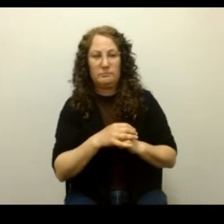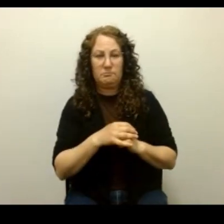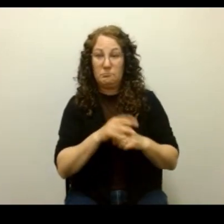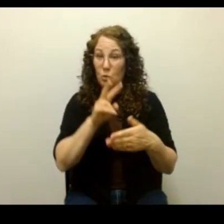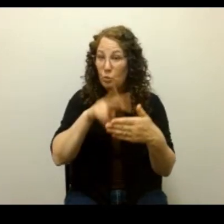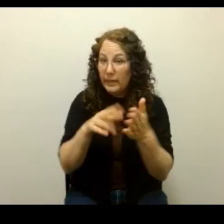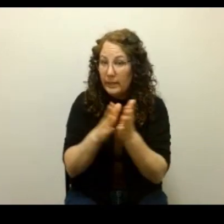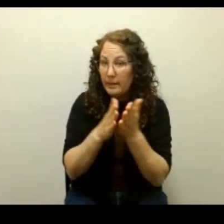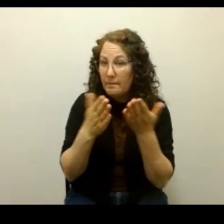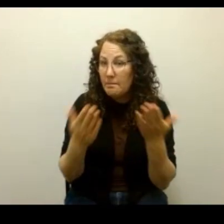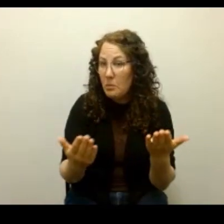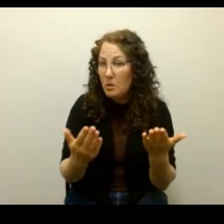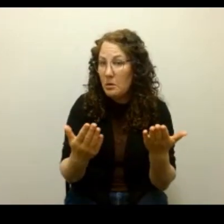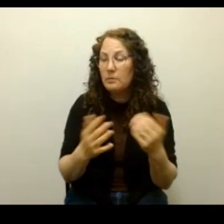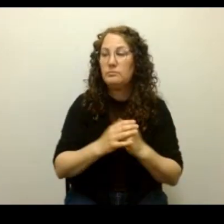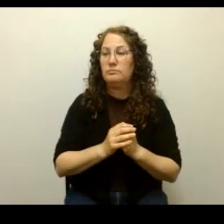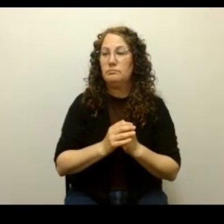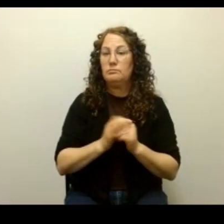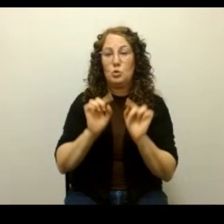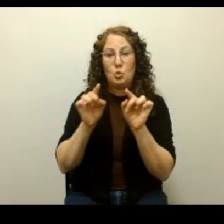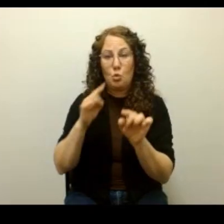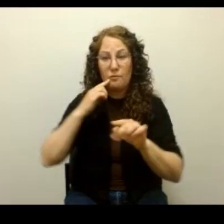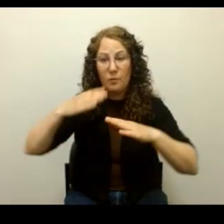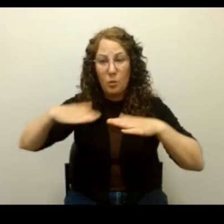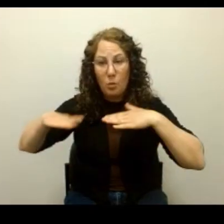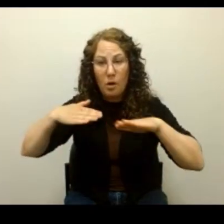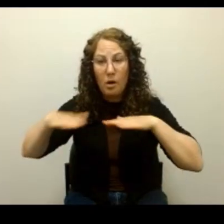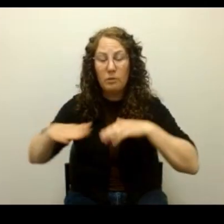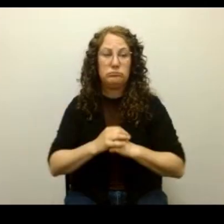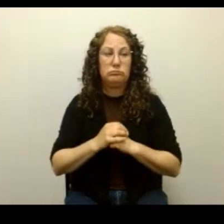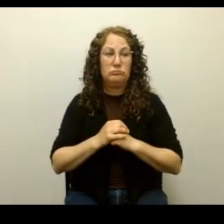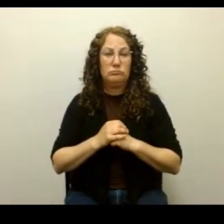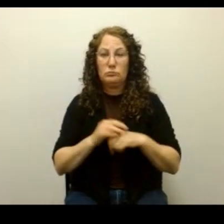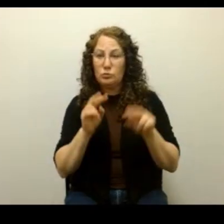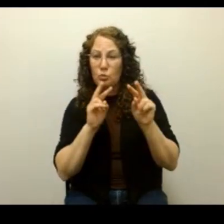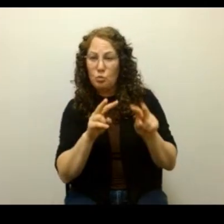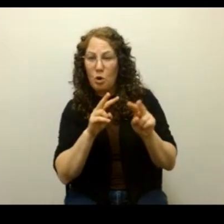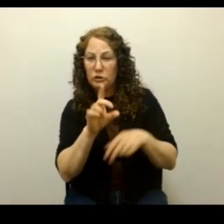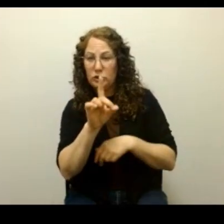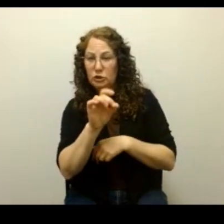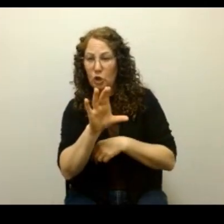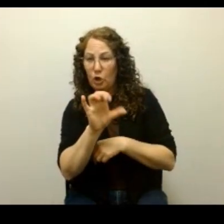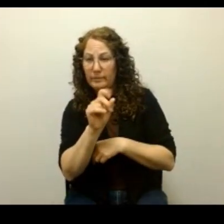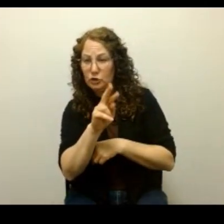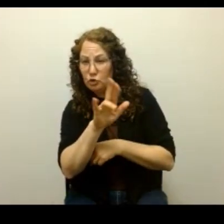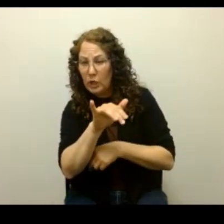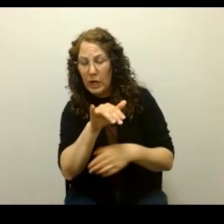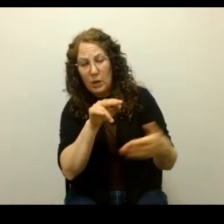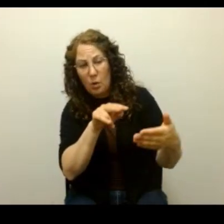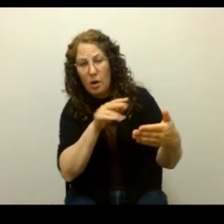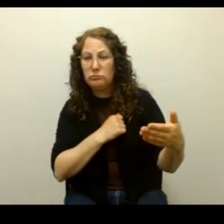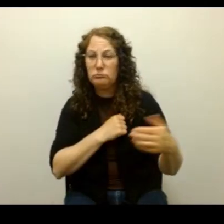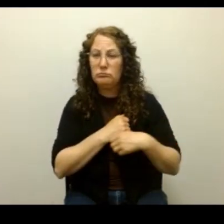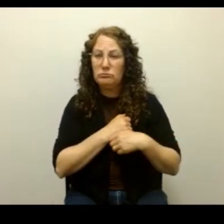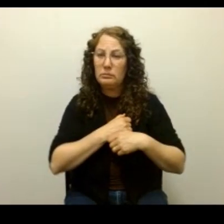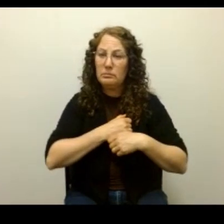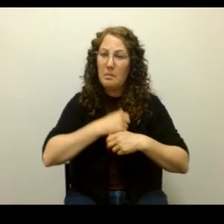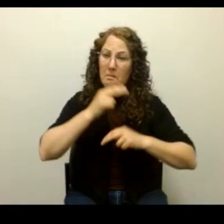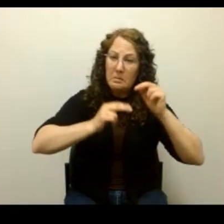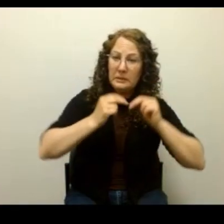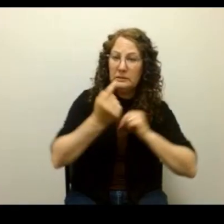book, going for a walk, watching a documentary, building something, creating